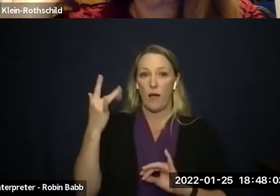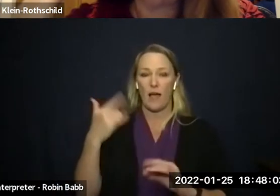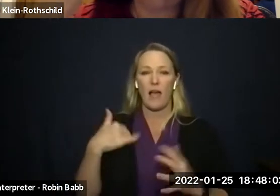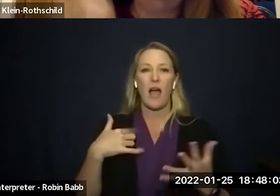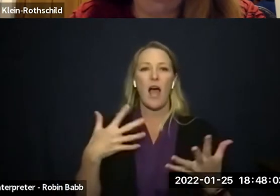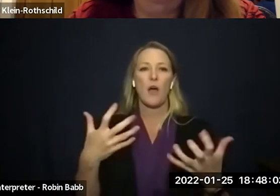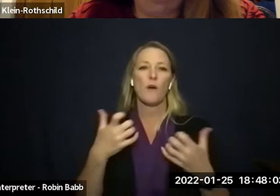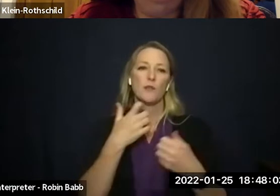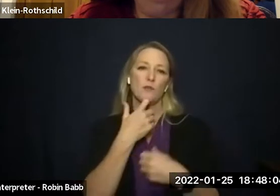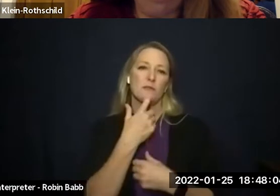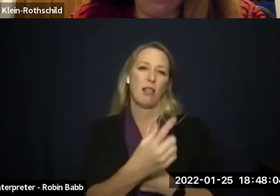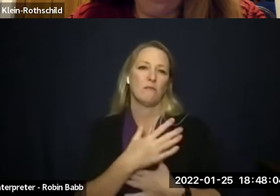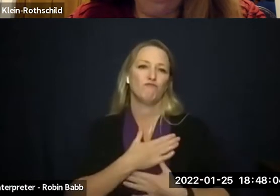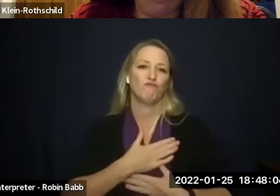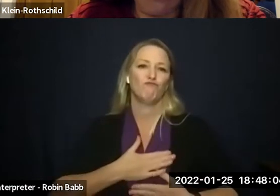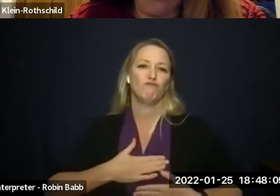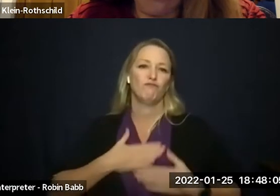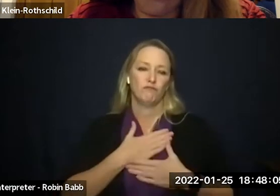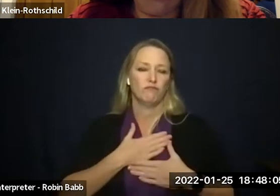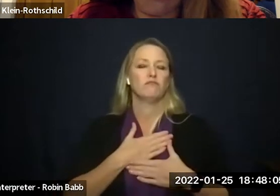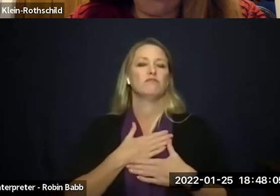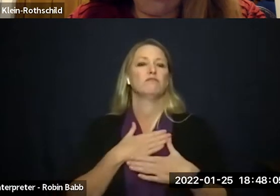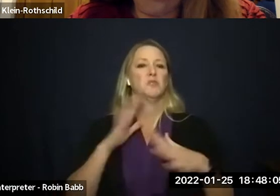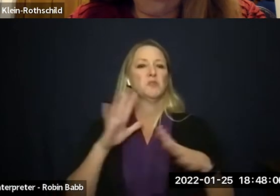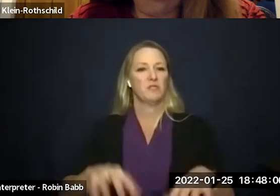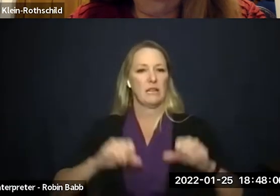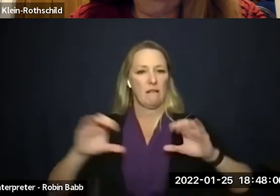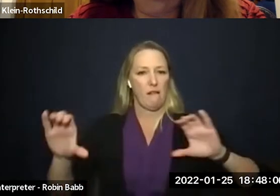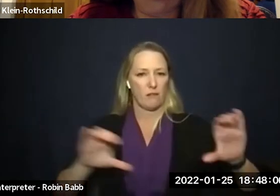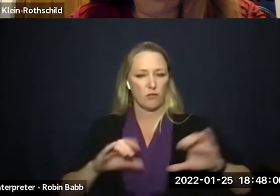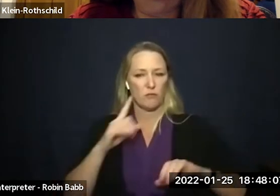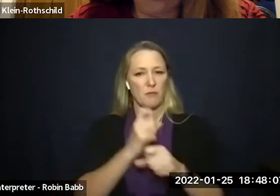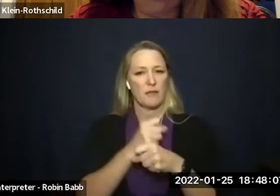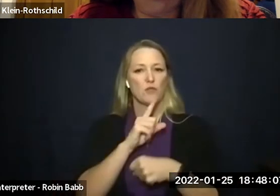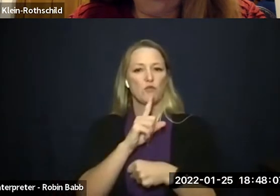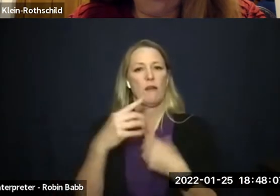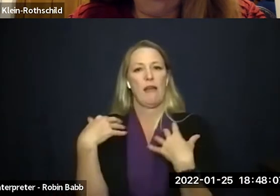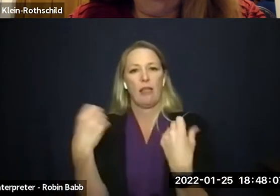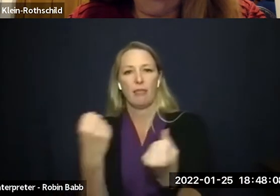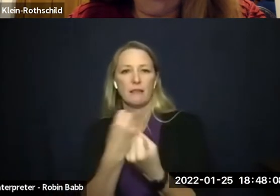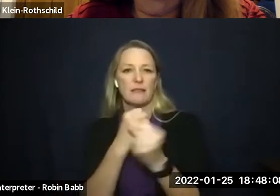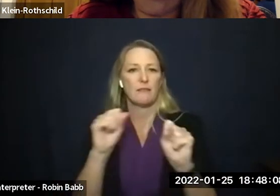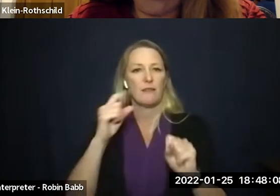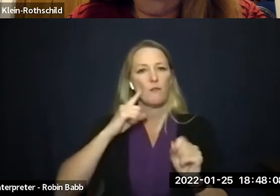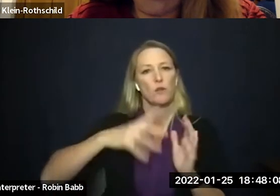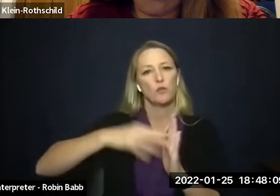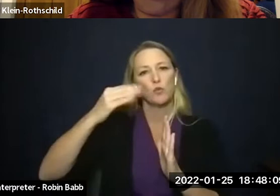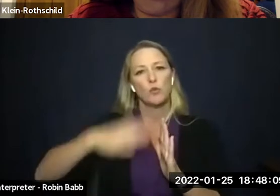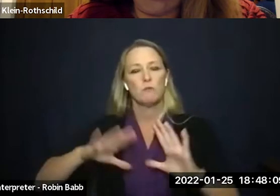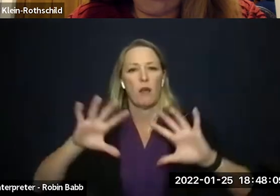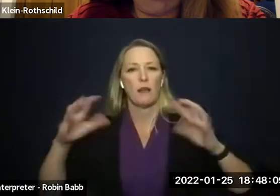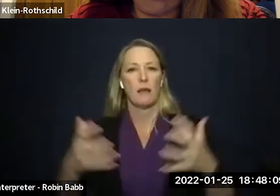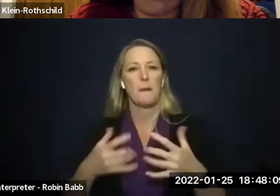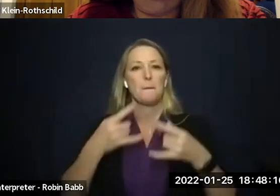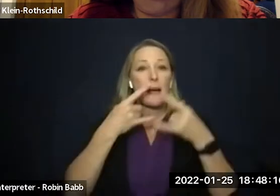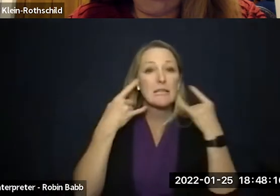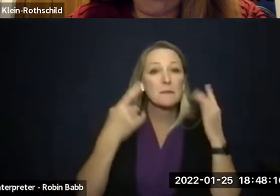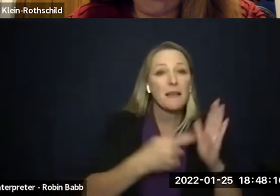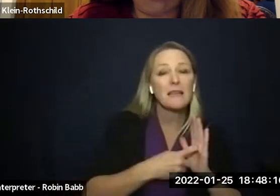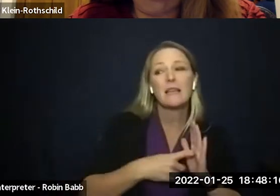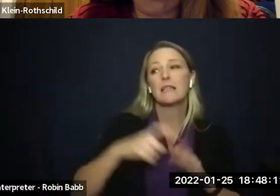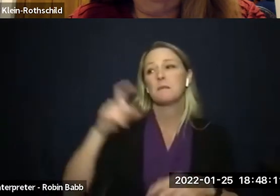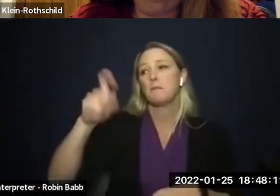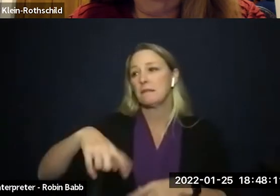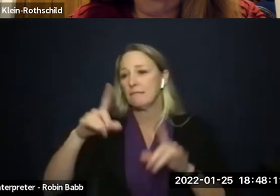appreciation that action has been taken by the district to ensure the health and safety of the student body mask mandates mandatory testing